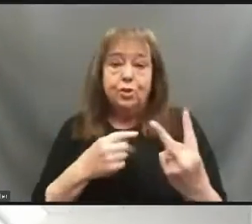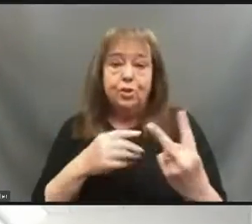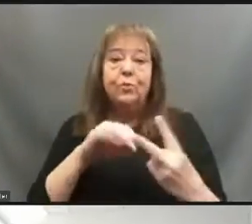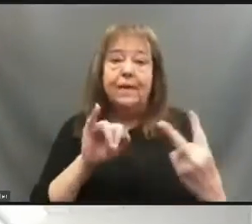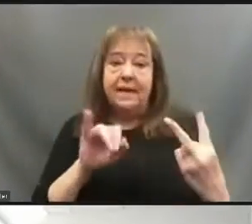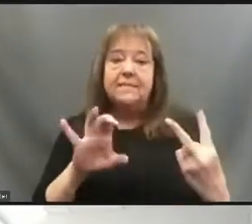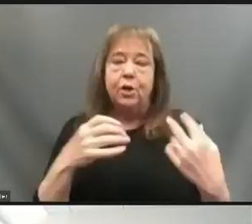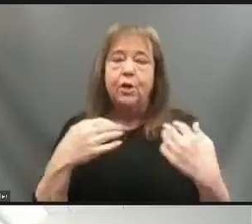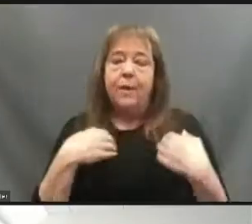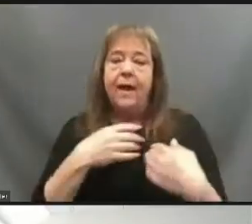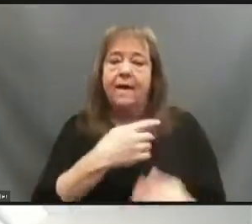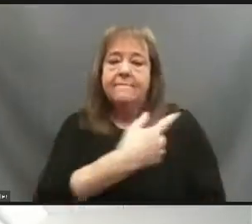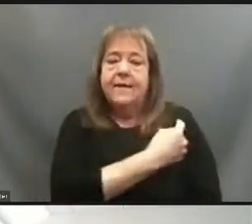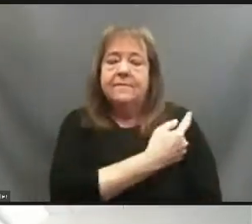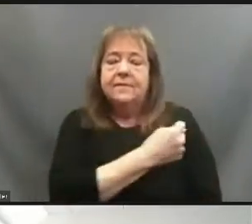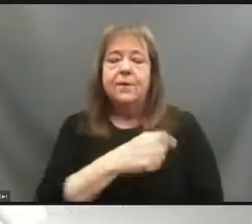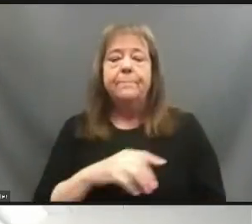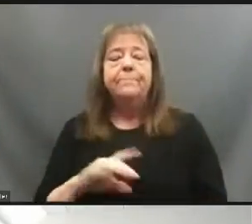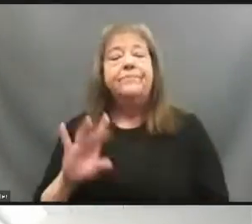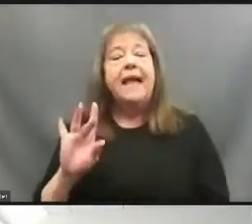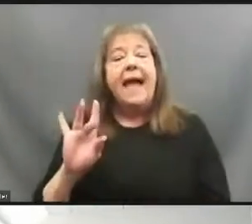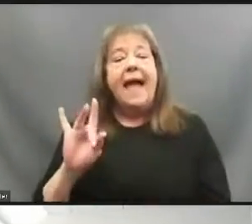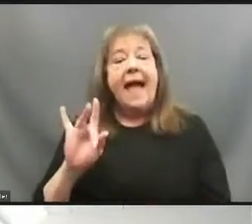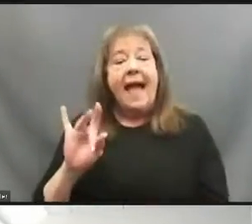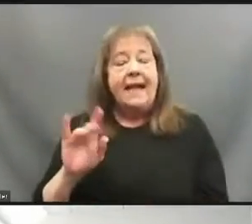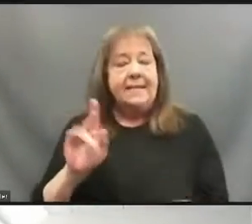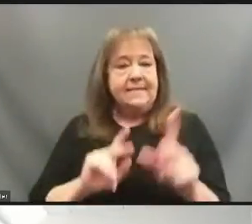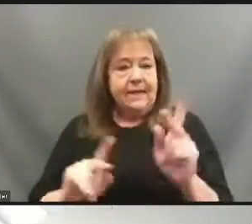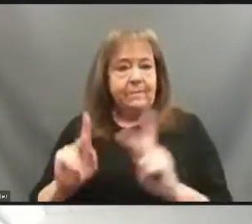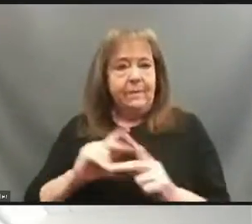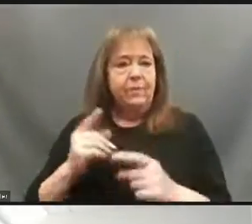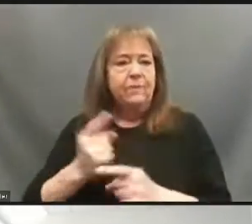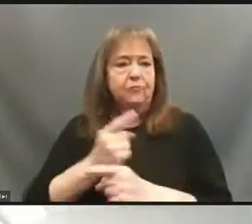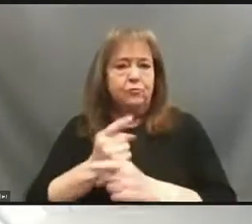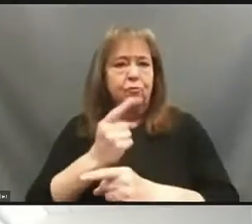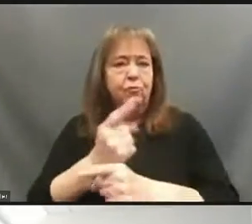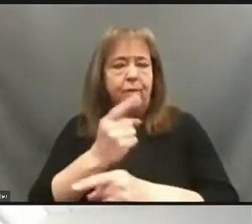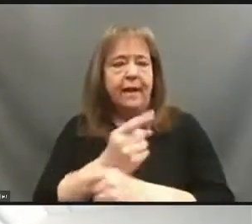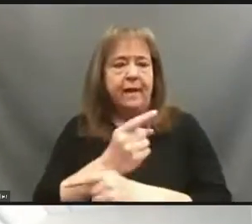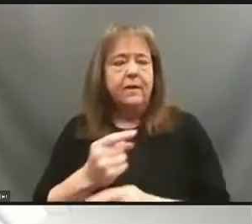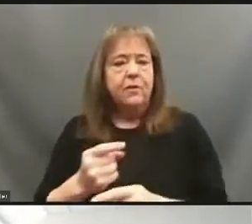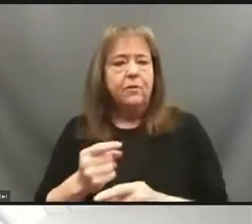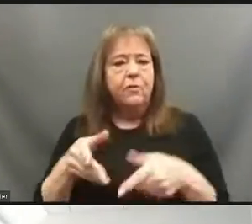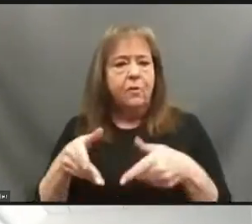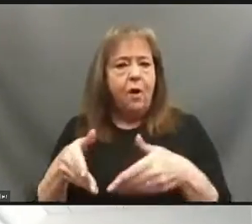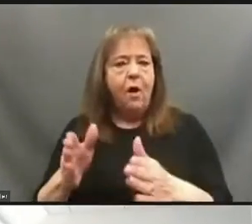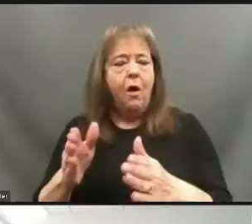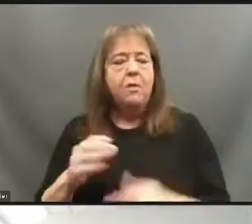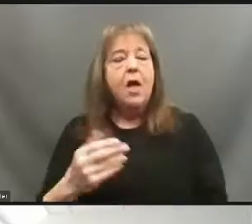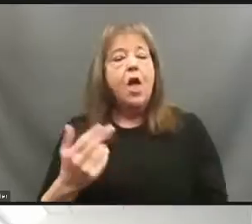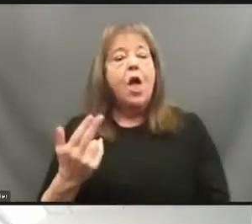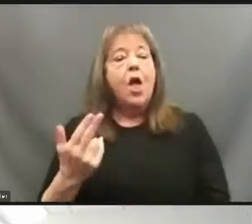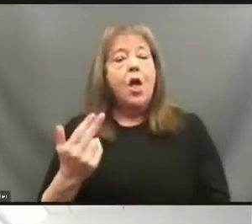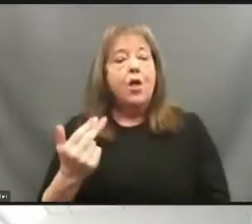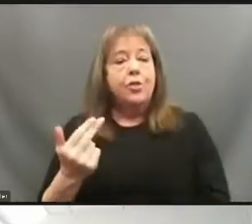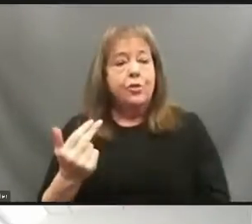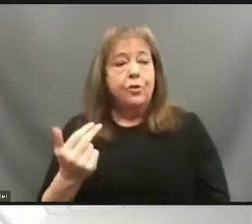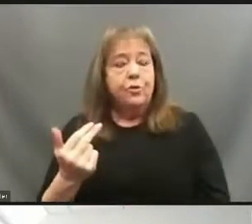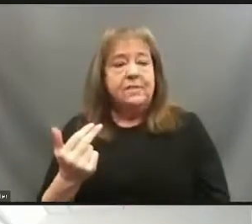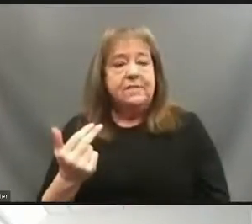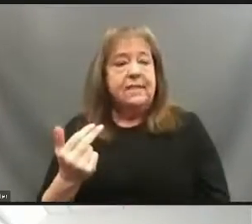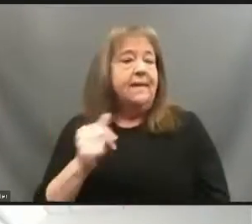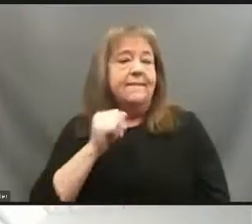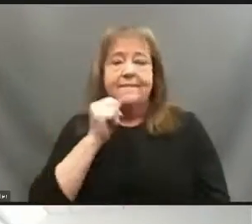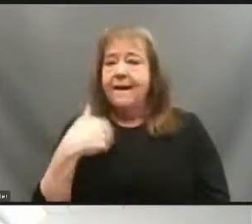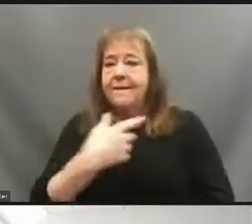have 18 on the med-surg unit, that's just the regular floor, of which 13 of the 18 are unvaccinated.